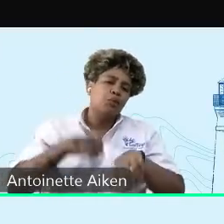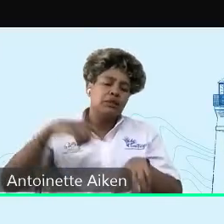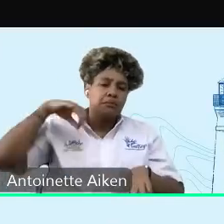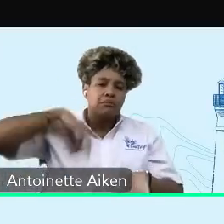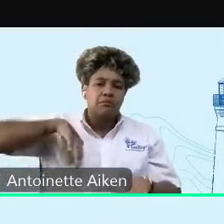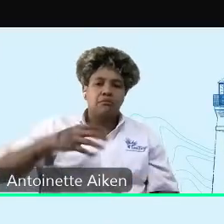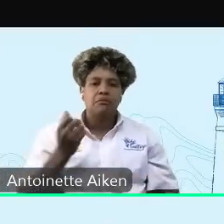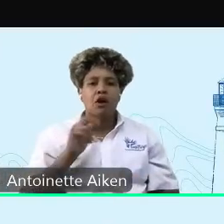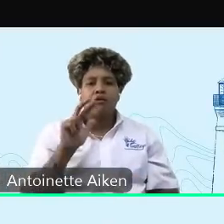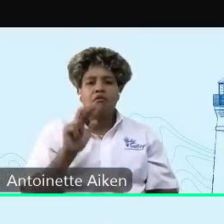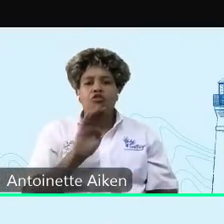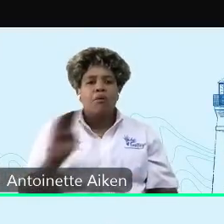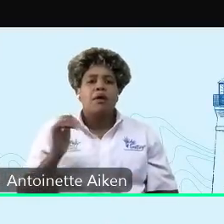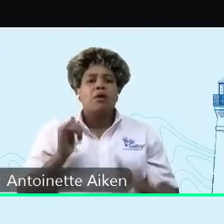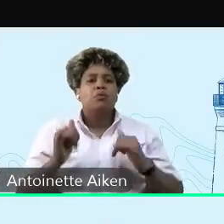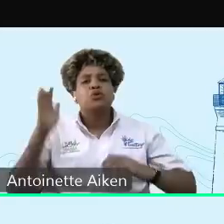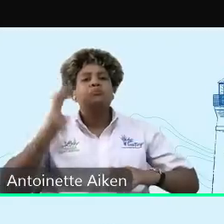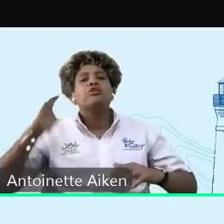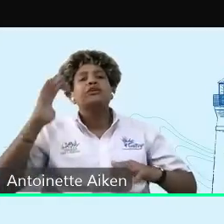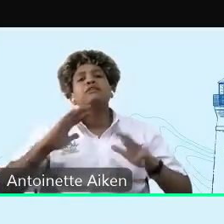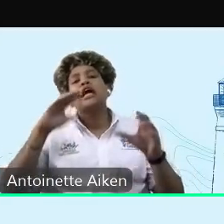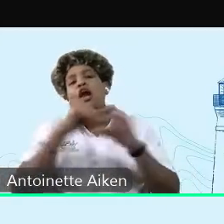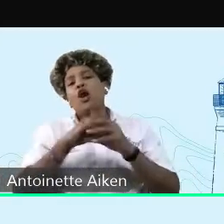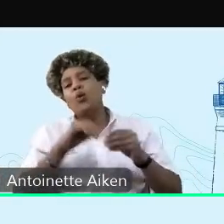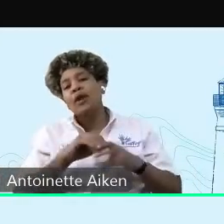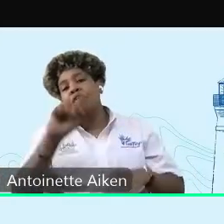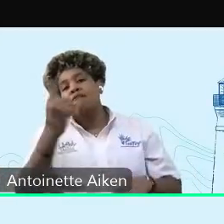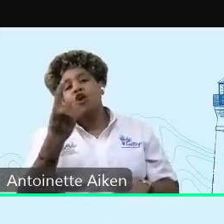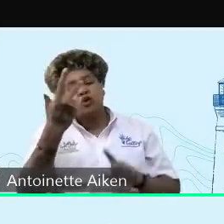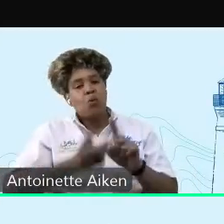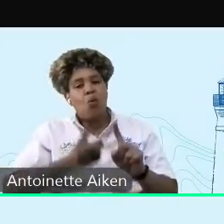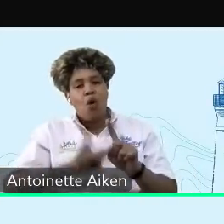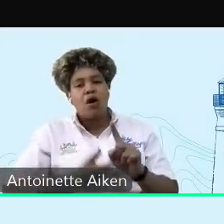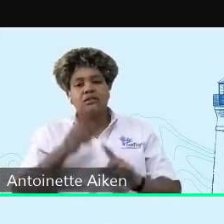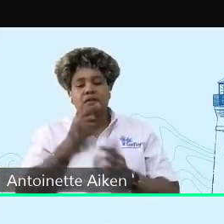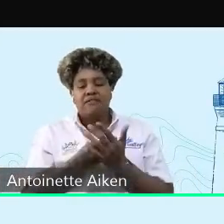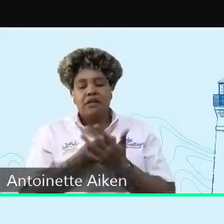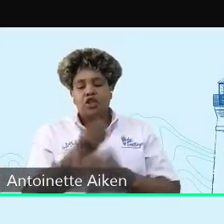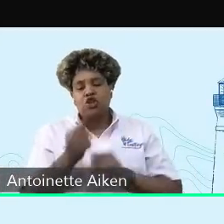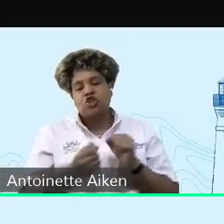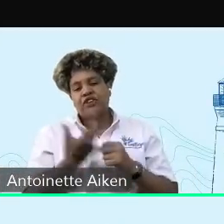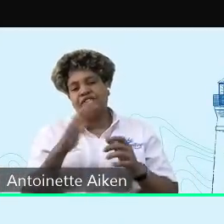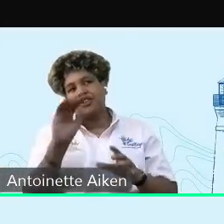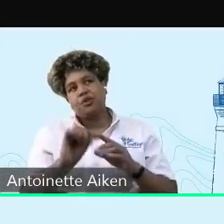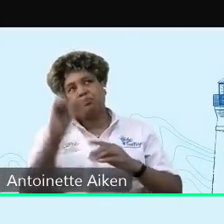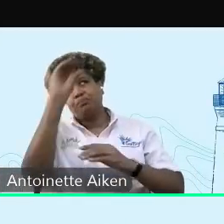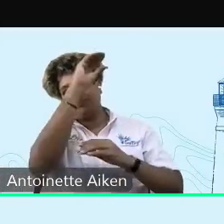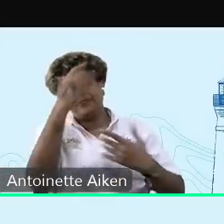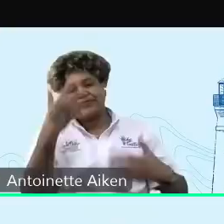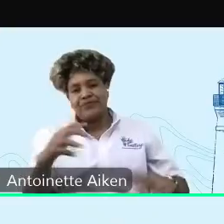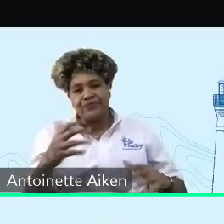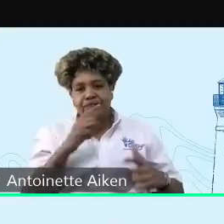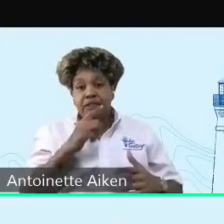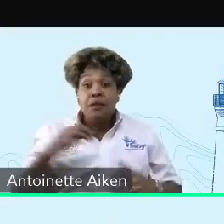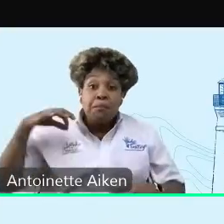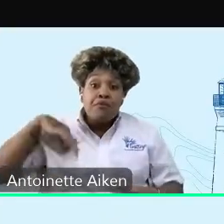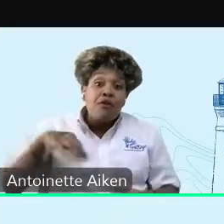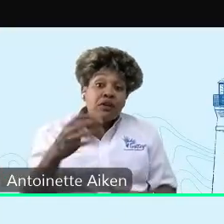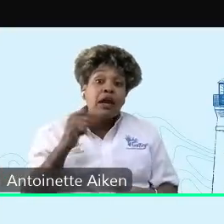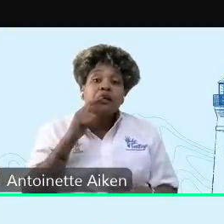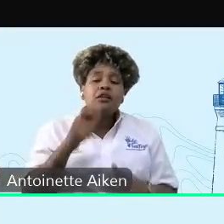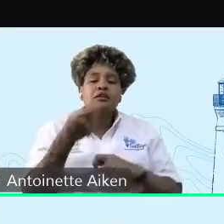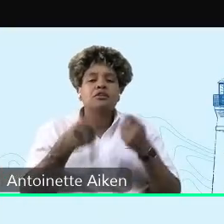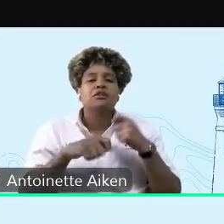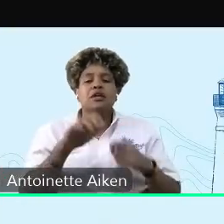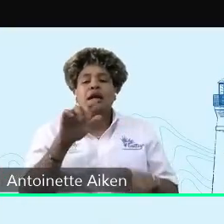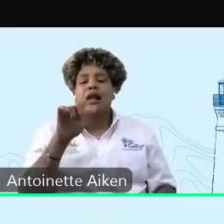3 billion, which was previously included in the first quarter of the financial year. The gain was related to the reclassification of